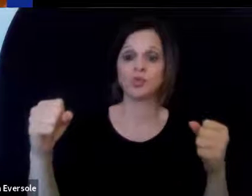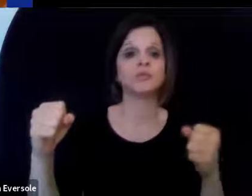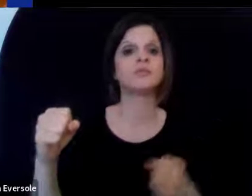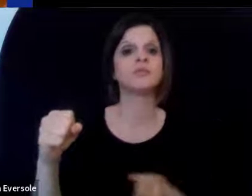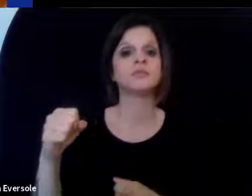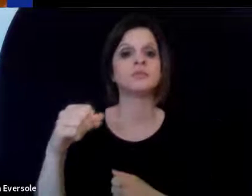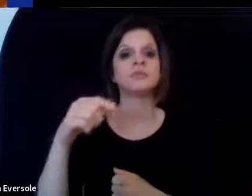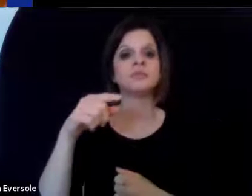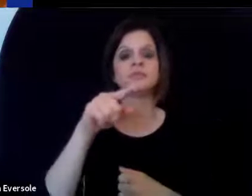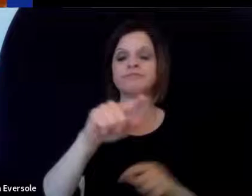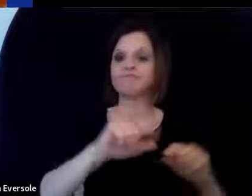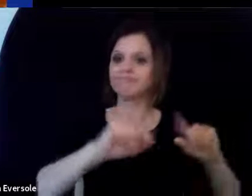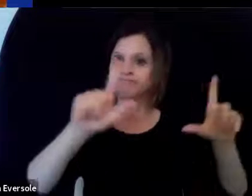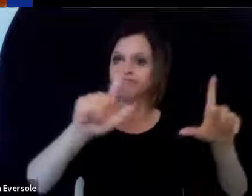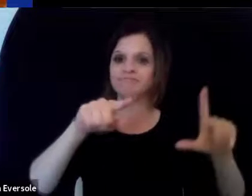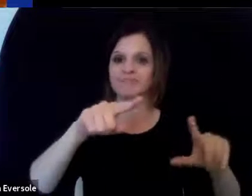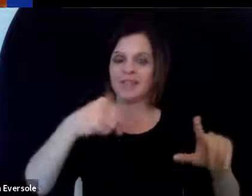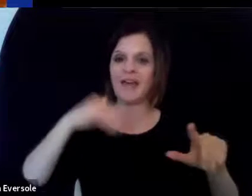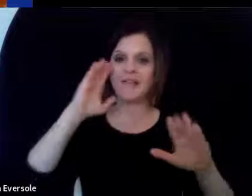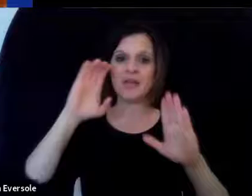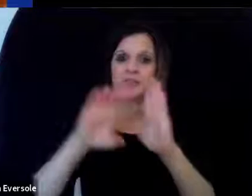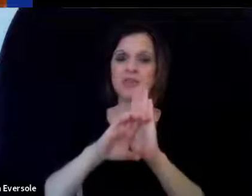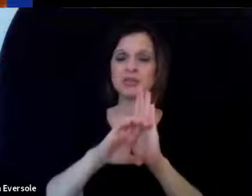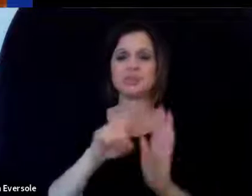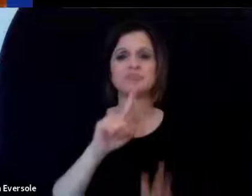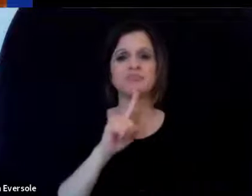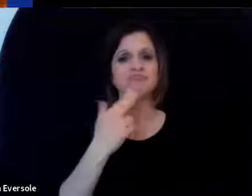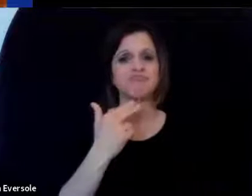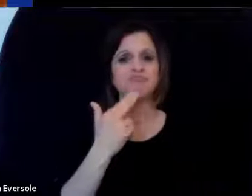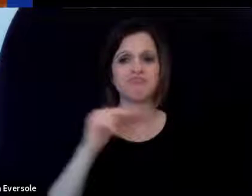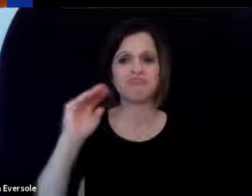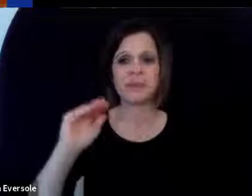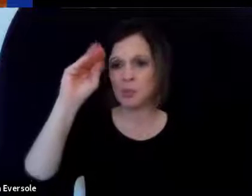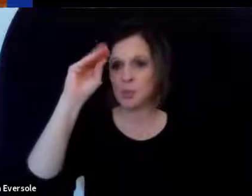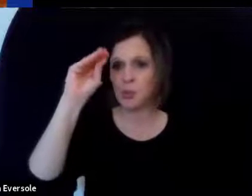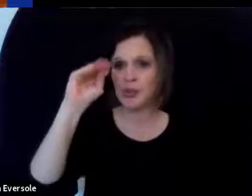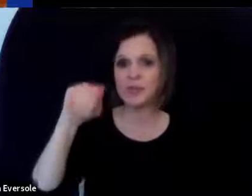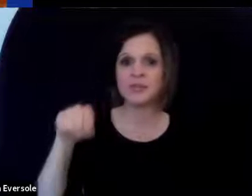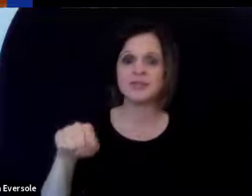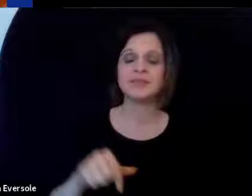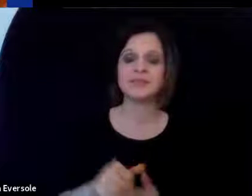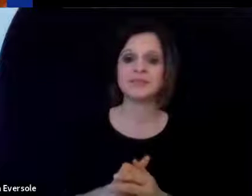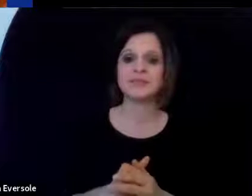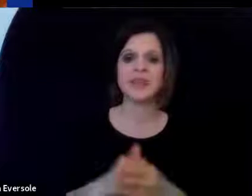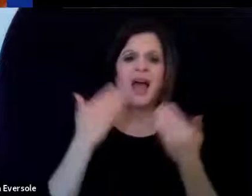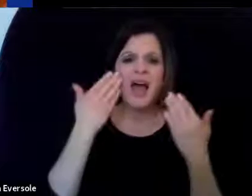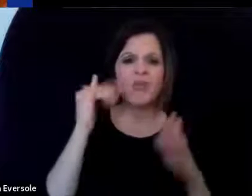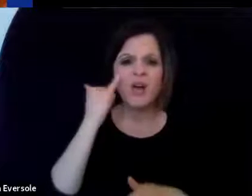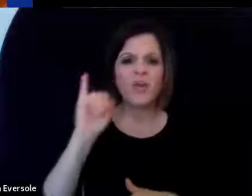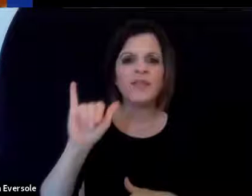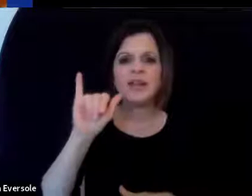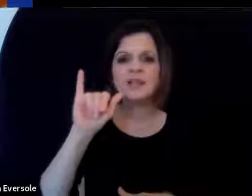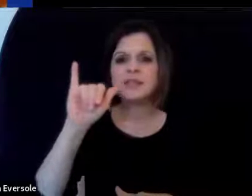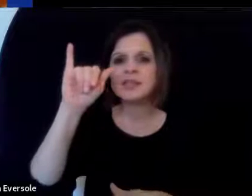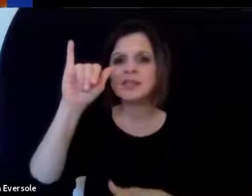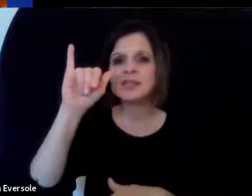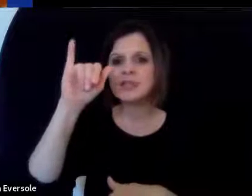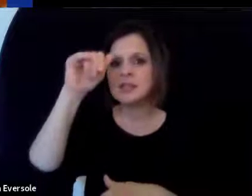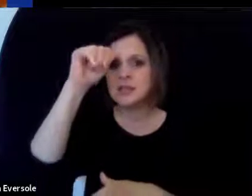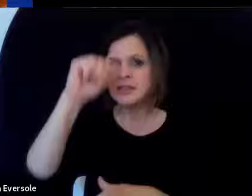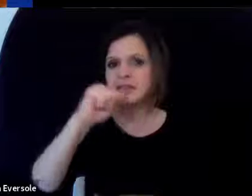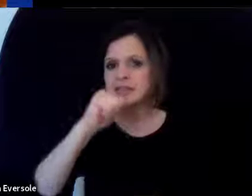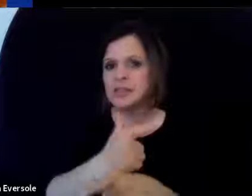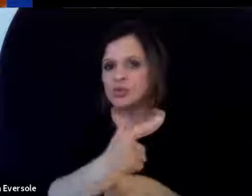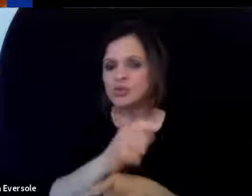a picture of just a darling little fella. And I don't know if this is a sibling or a caregiver. I